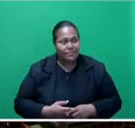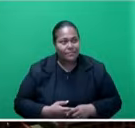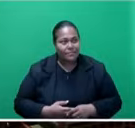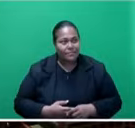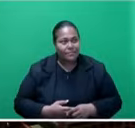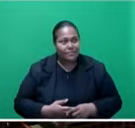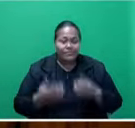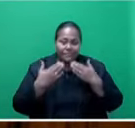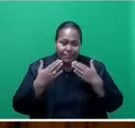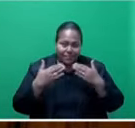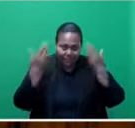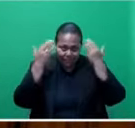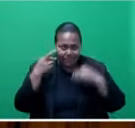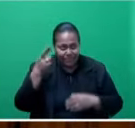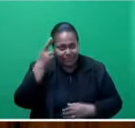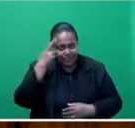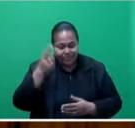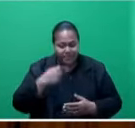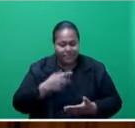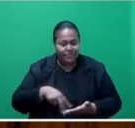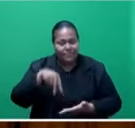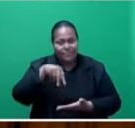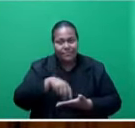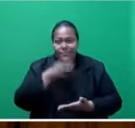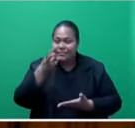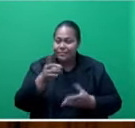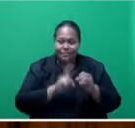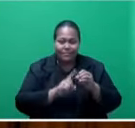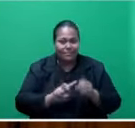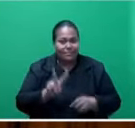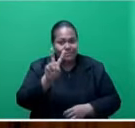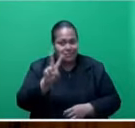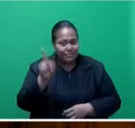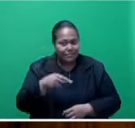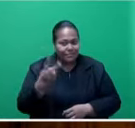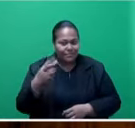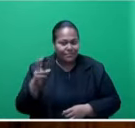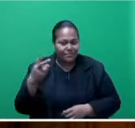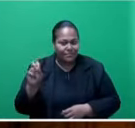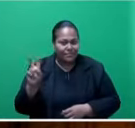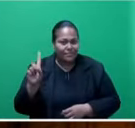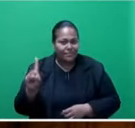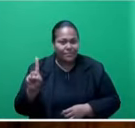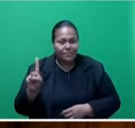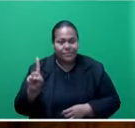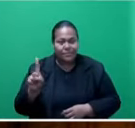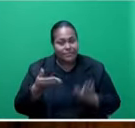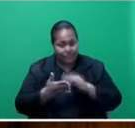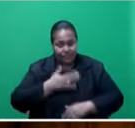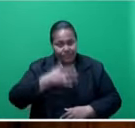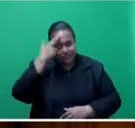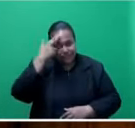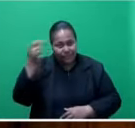Thank you, Mr. Speaker, sir. Mr. Speaker, sir, I rise to ask question number 2 of 2021 under my name in today's